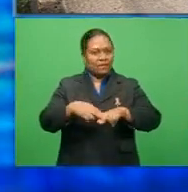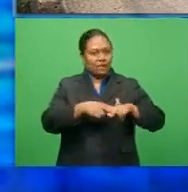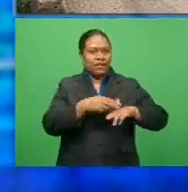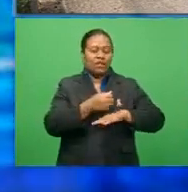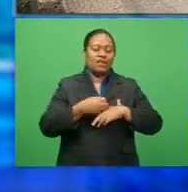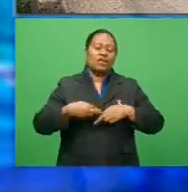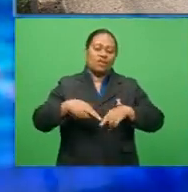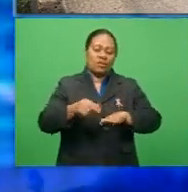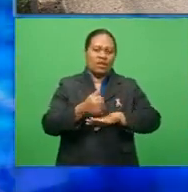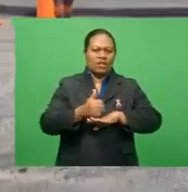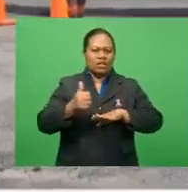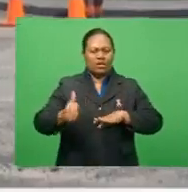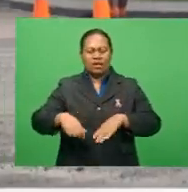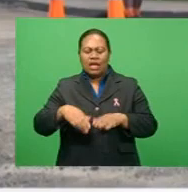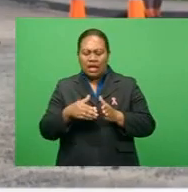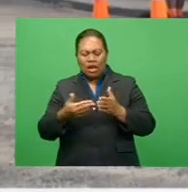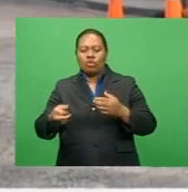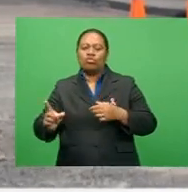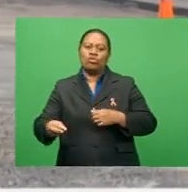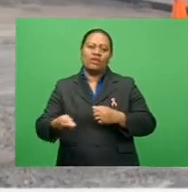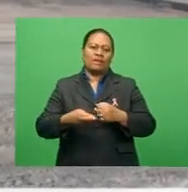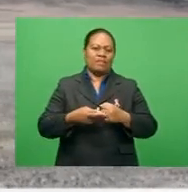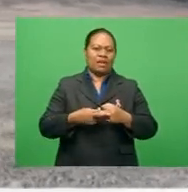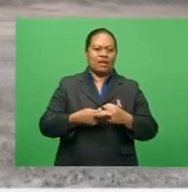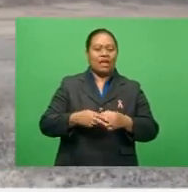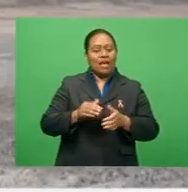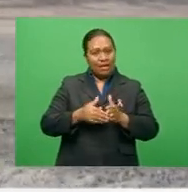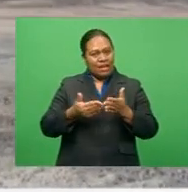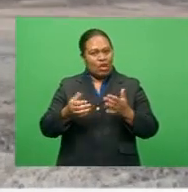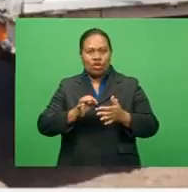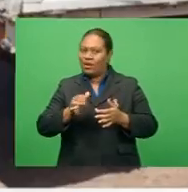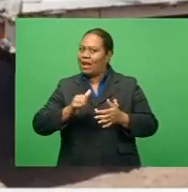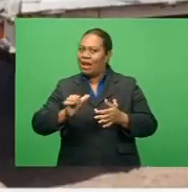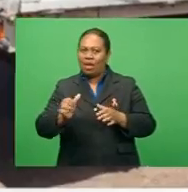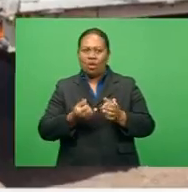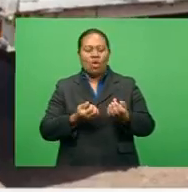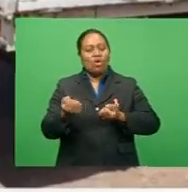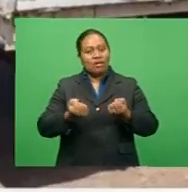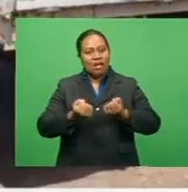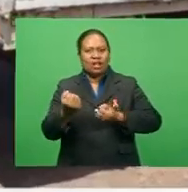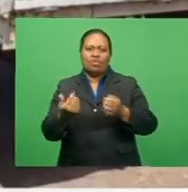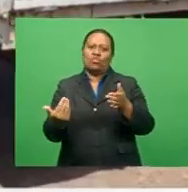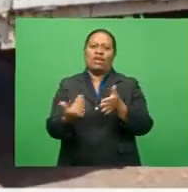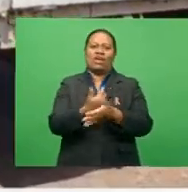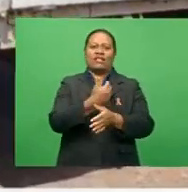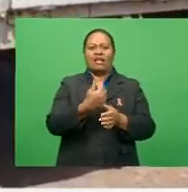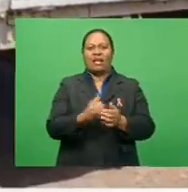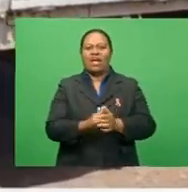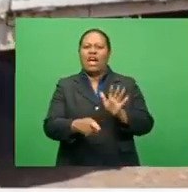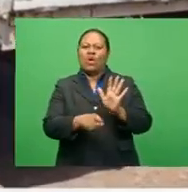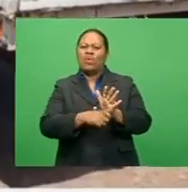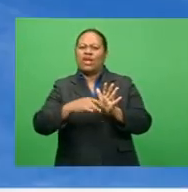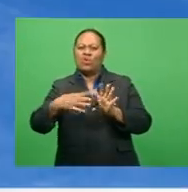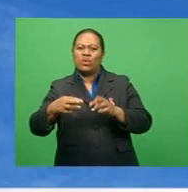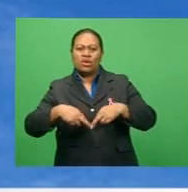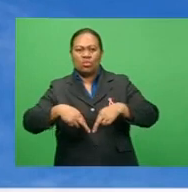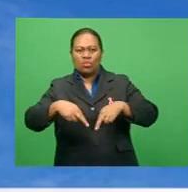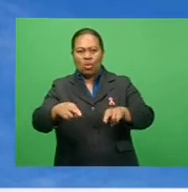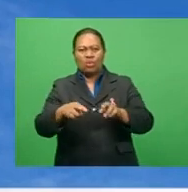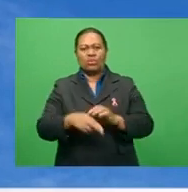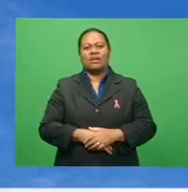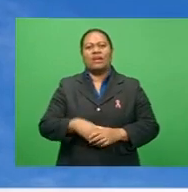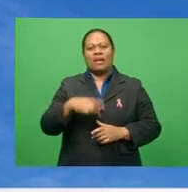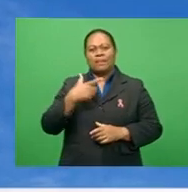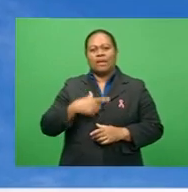sealing works in the area. During this time, no vehicles will be allowed to enter Pratt Street through Renwick Road. All road users traveling to work